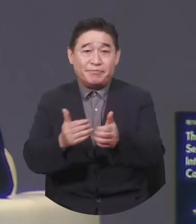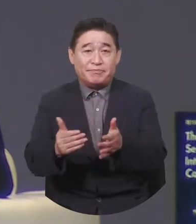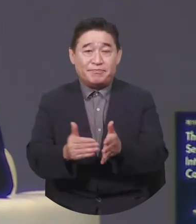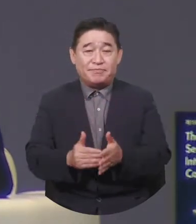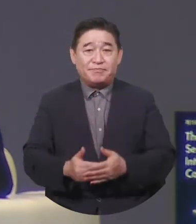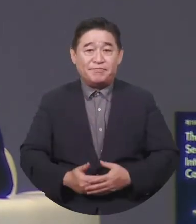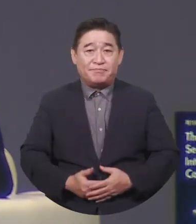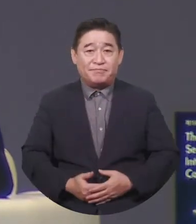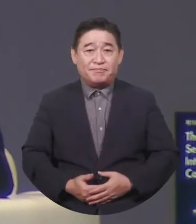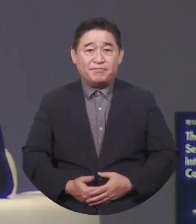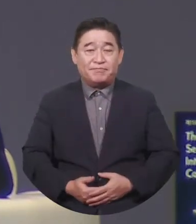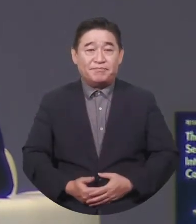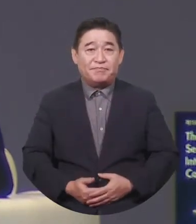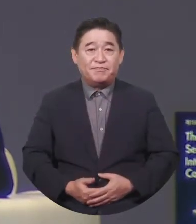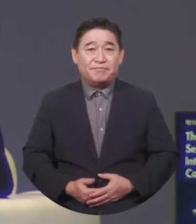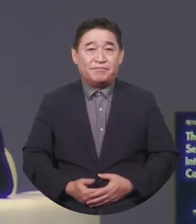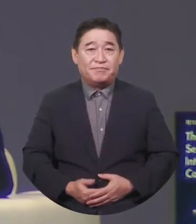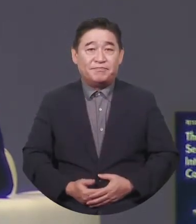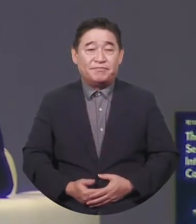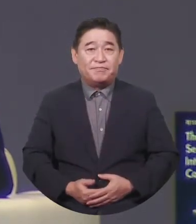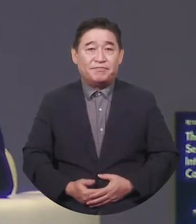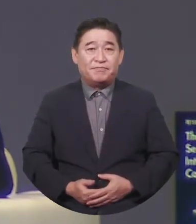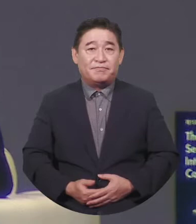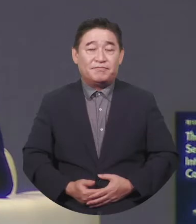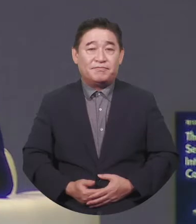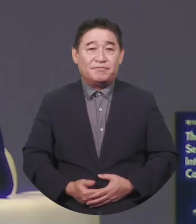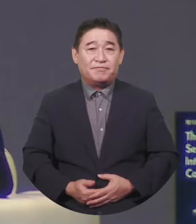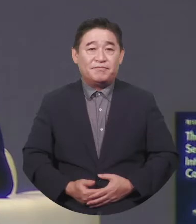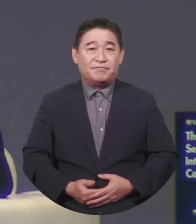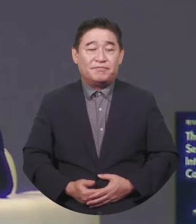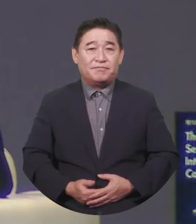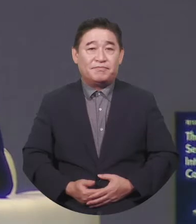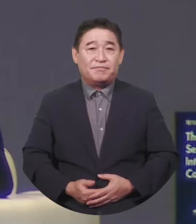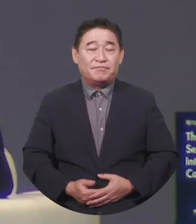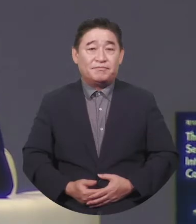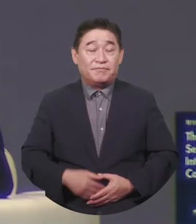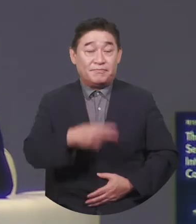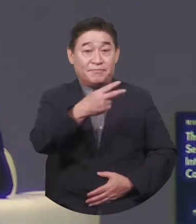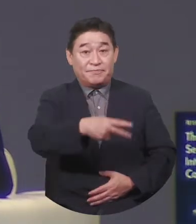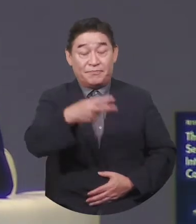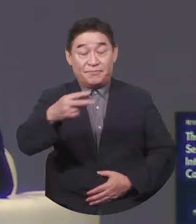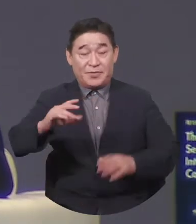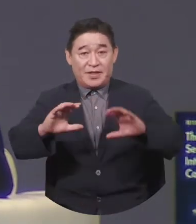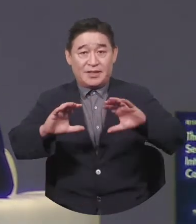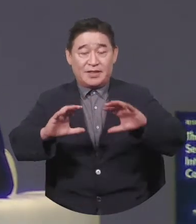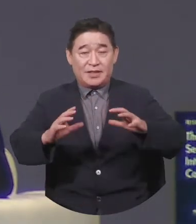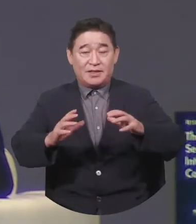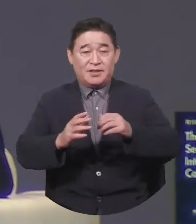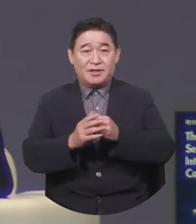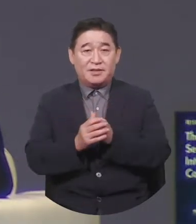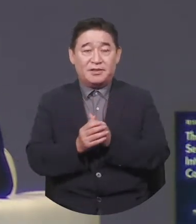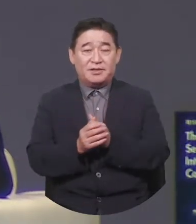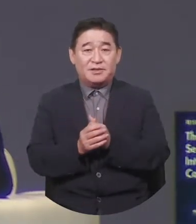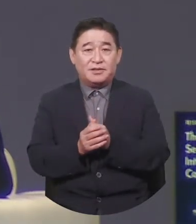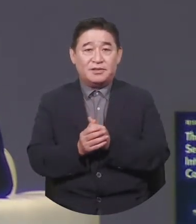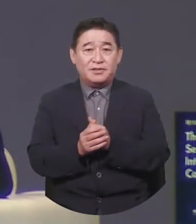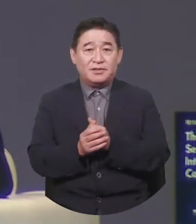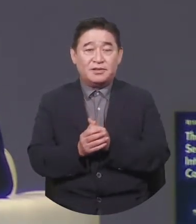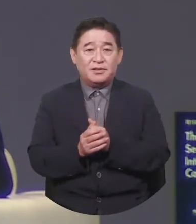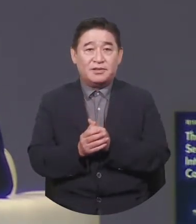terms of education. So we asked the foundation actually to do selection for scholarship